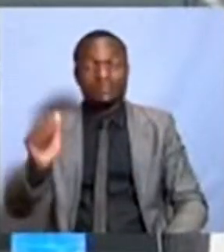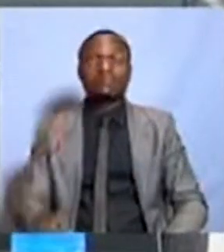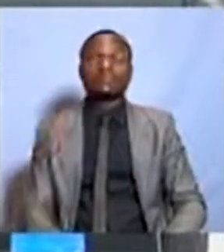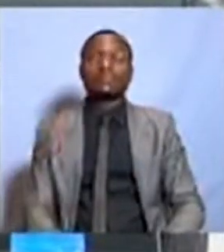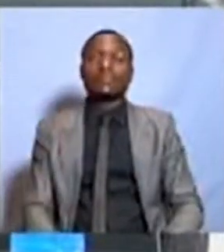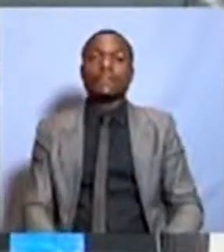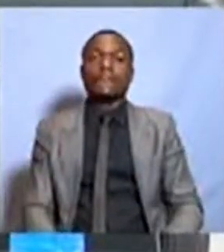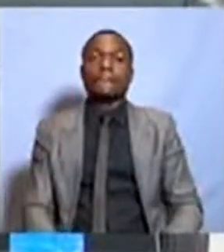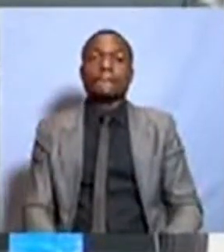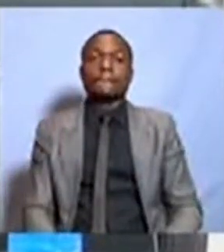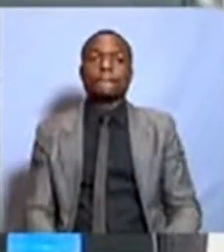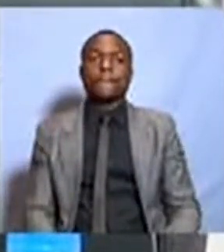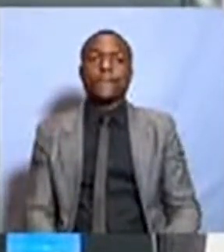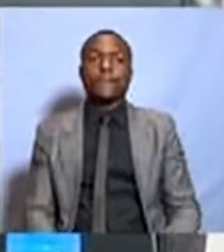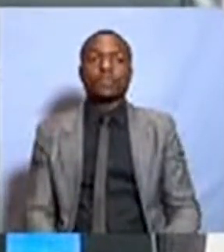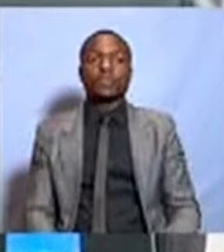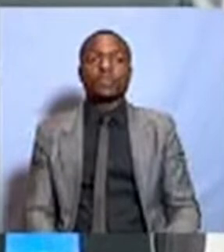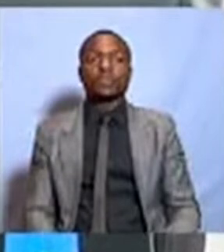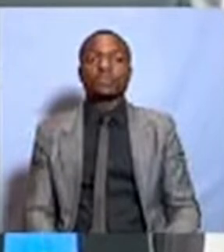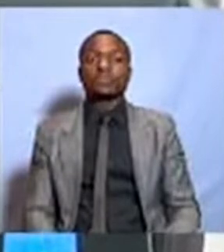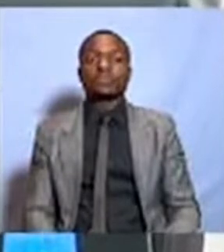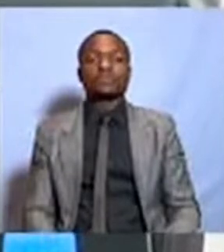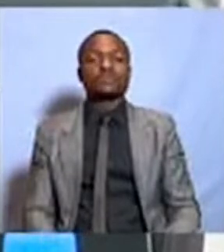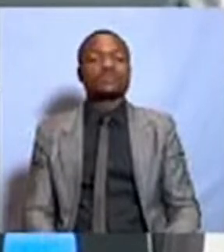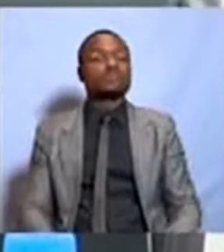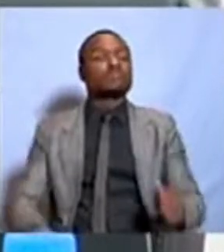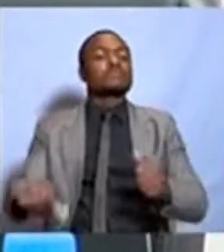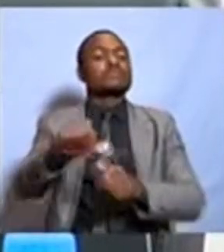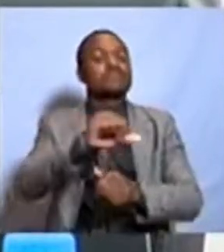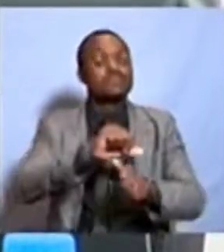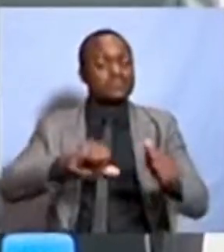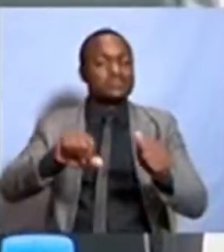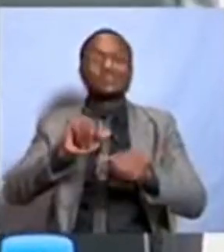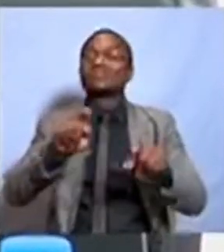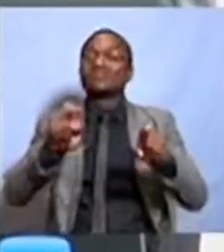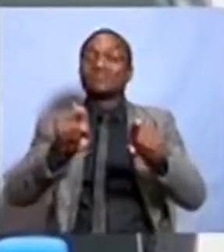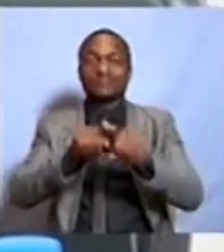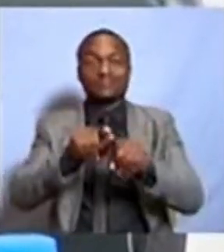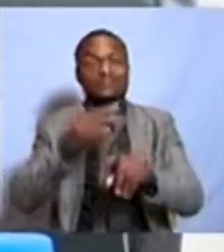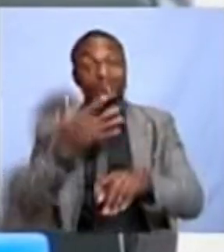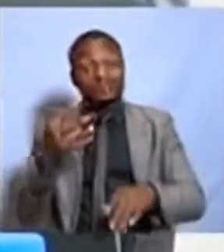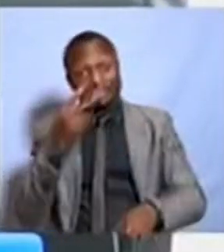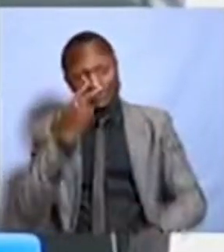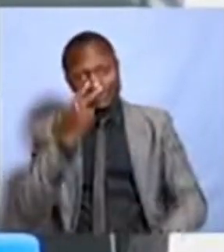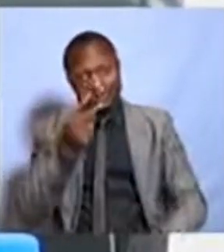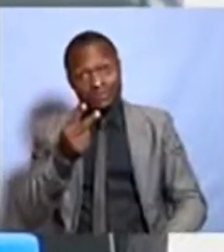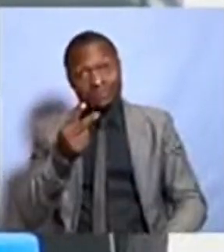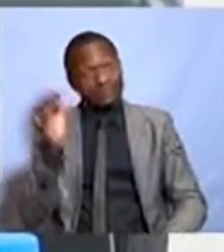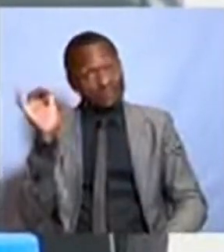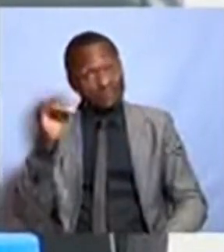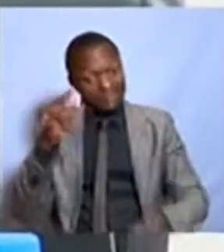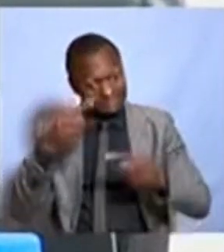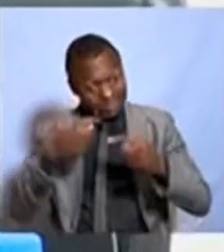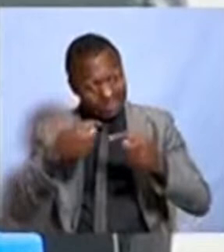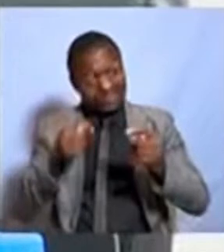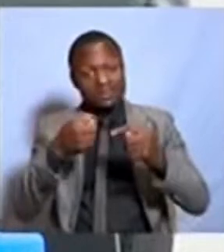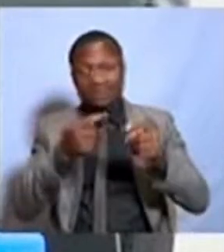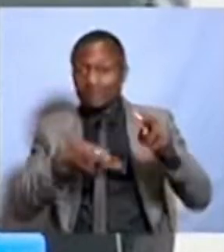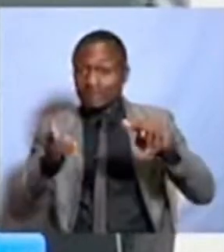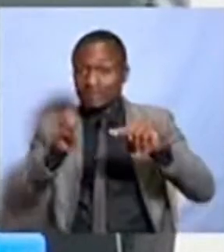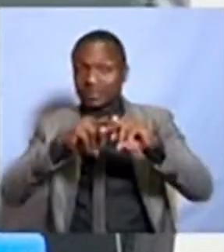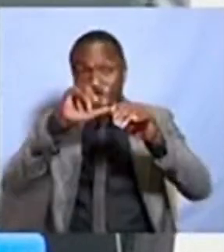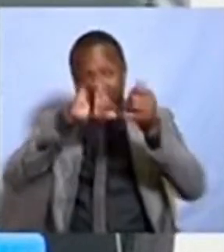like we are going around the circles. You have seen that, yes, we've been trying to increase social